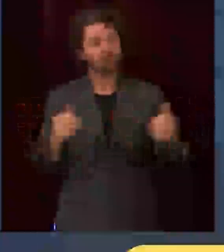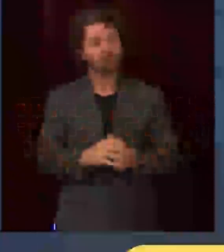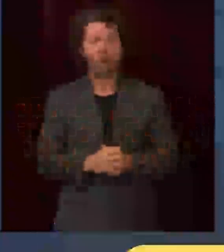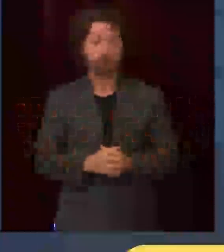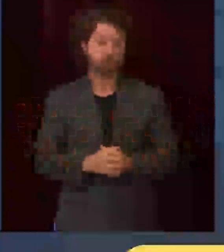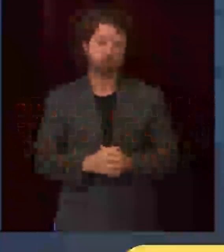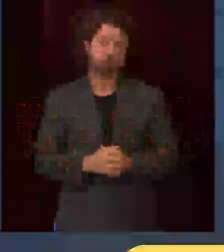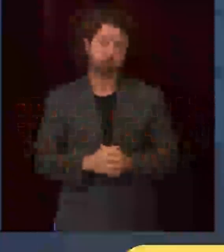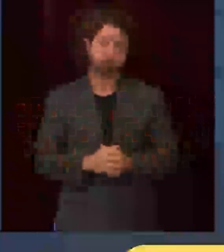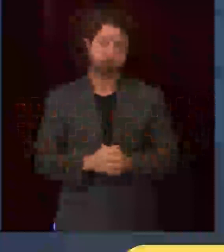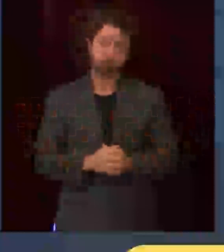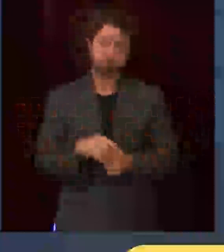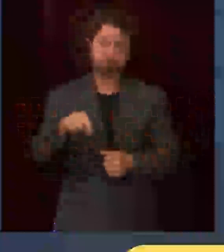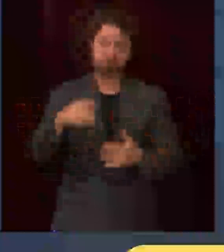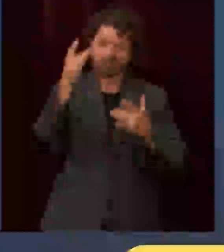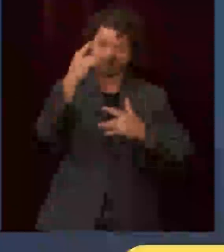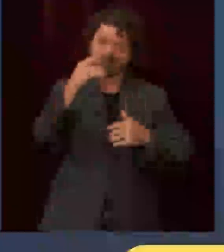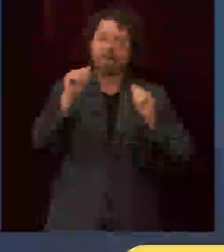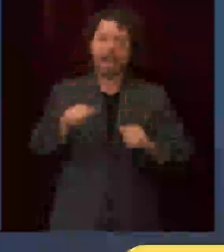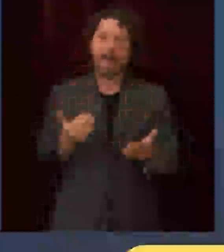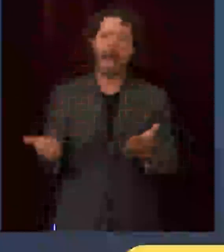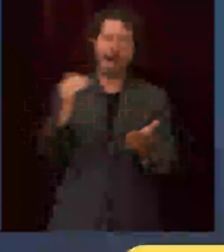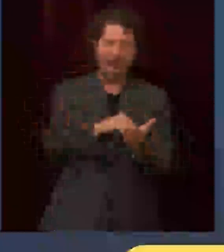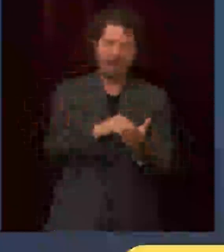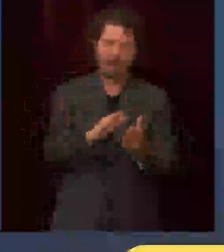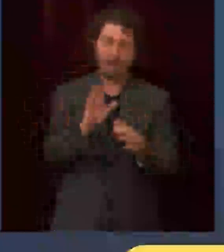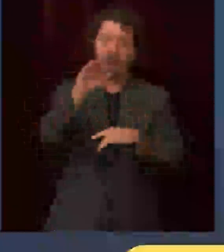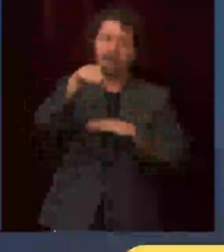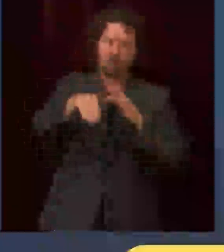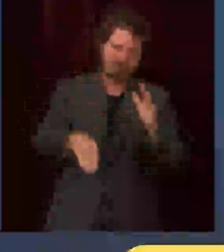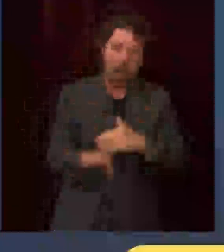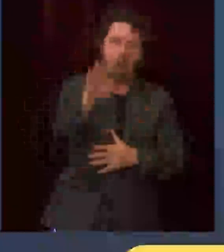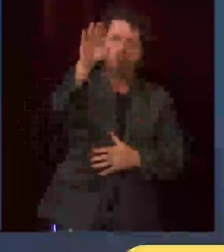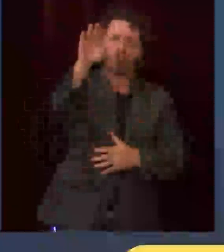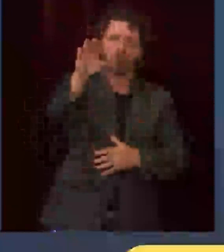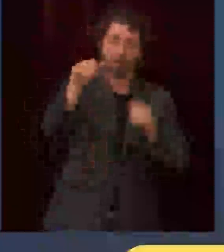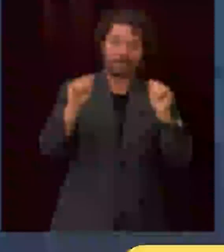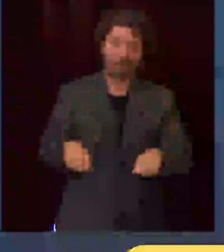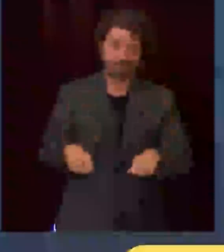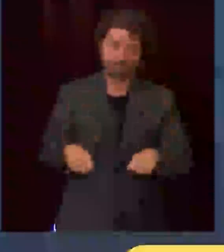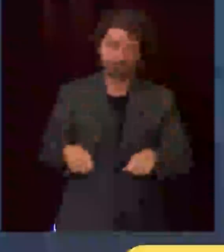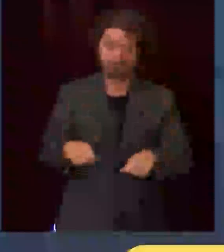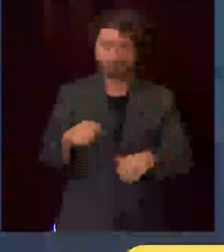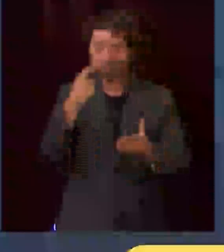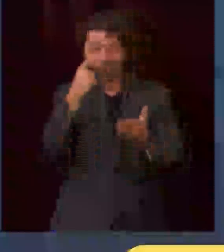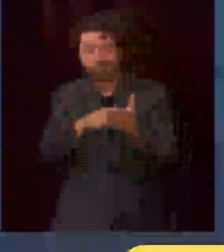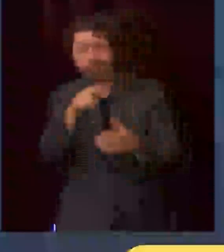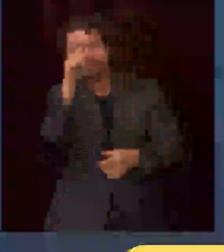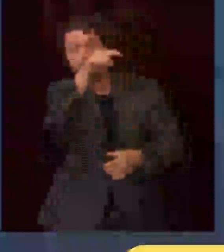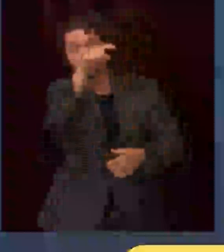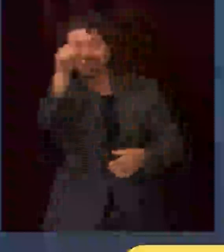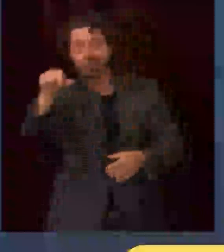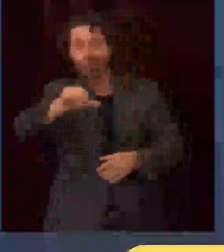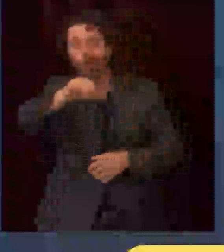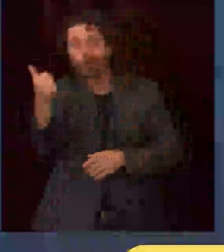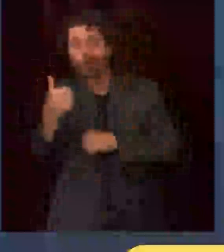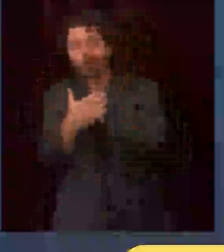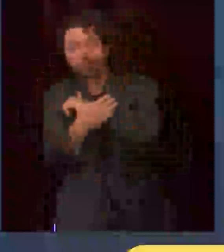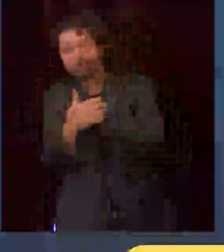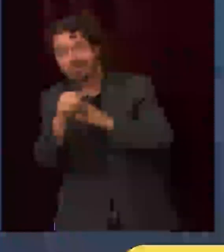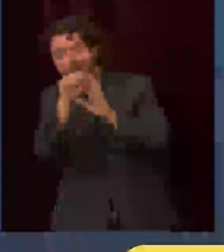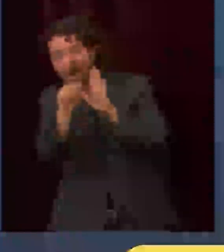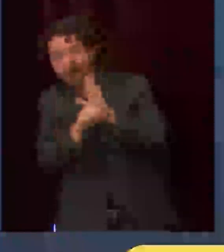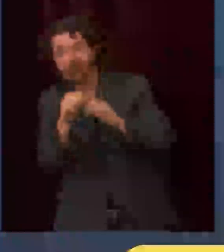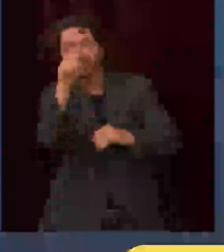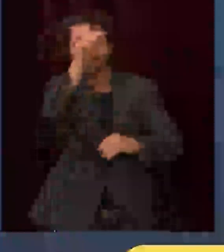and you're seeing that in various places around the world right now. And that what we've learned is that we can prevent